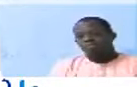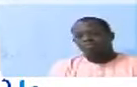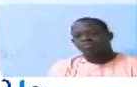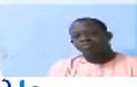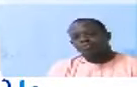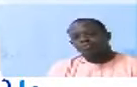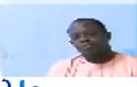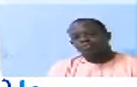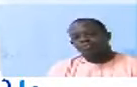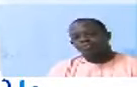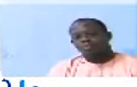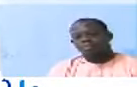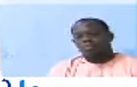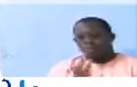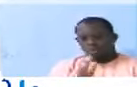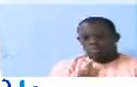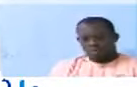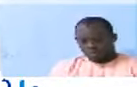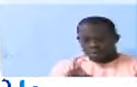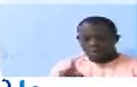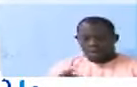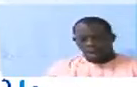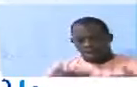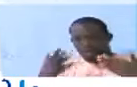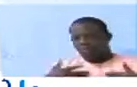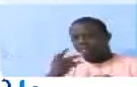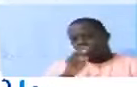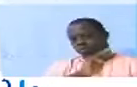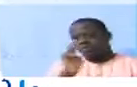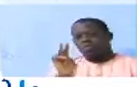They weren't happy.